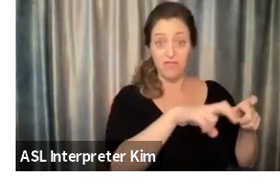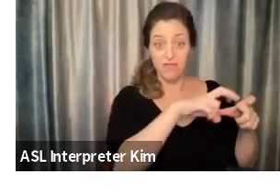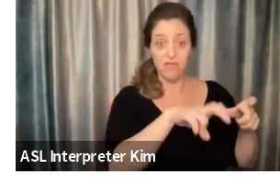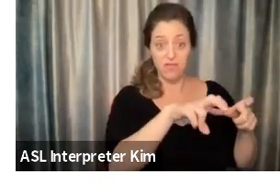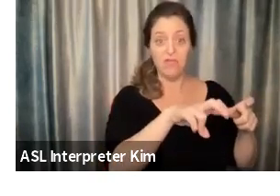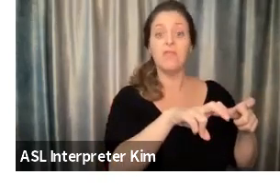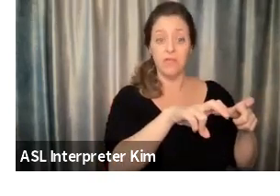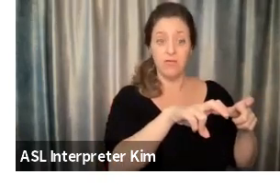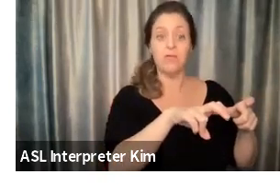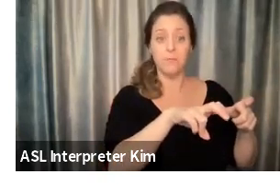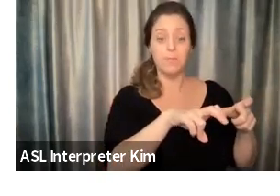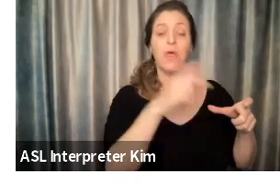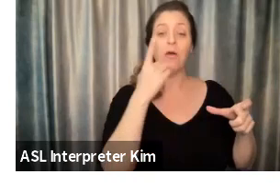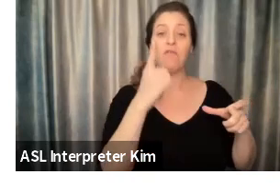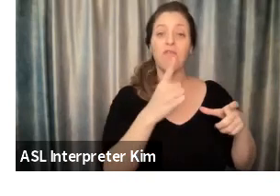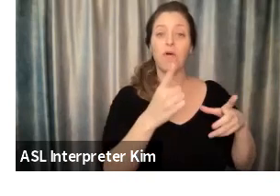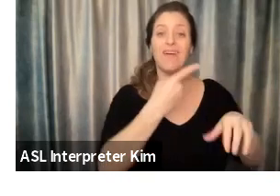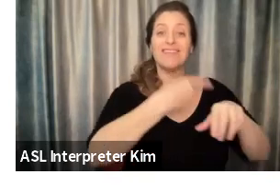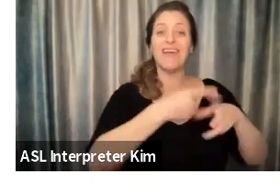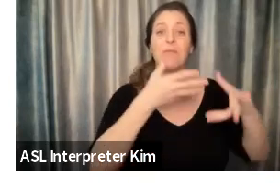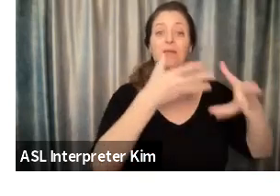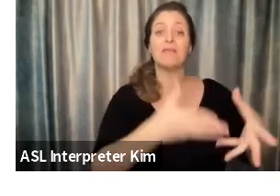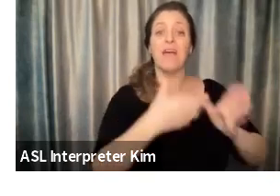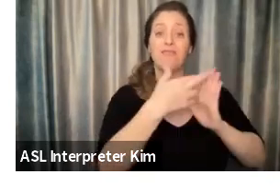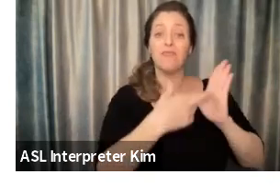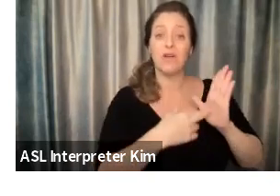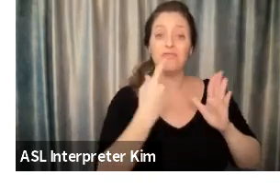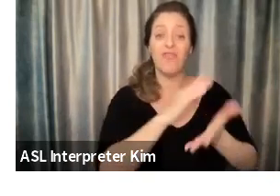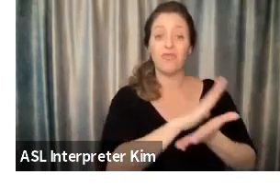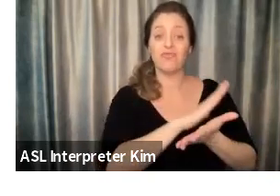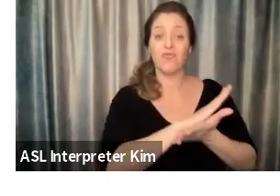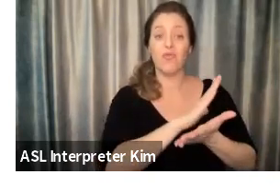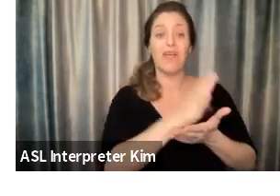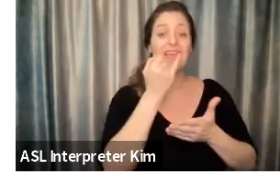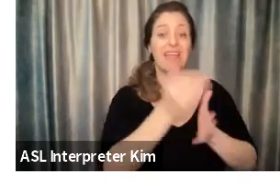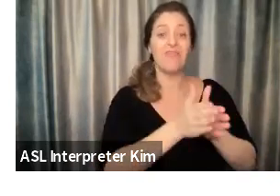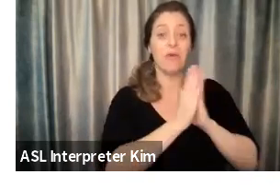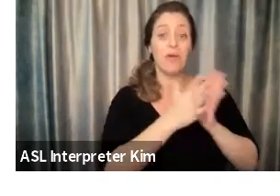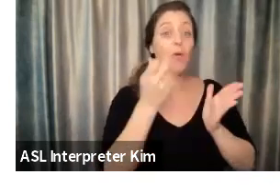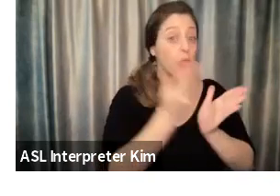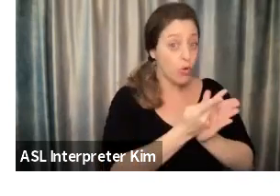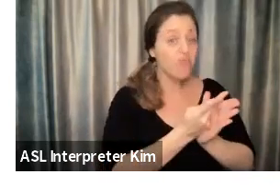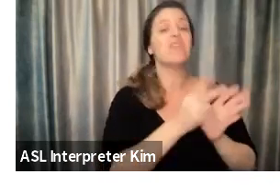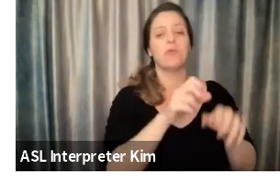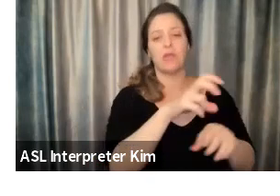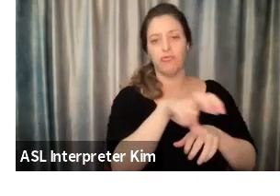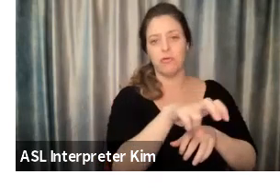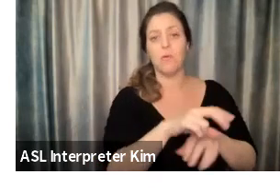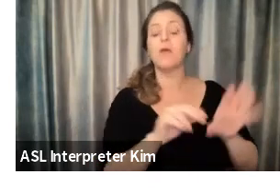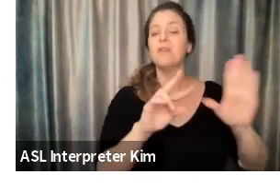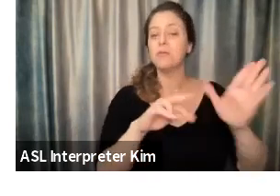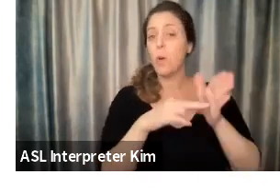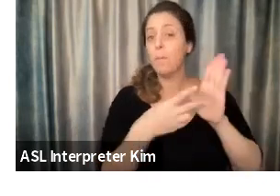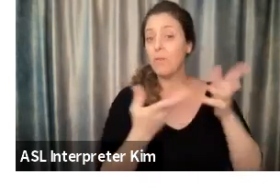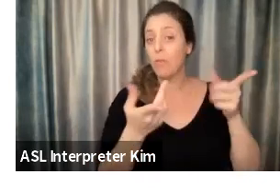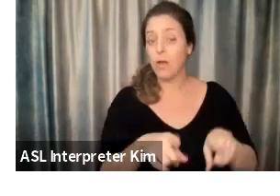the child is enrolled in the school requested, as long as the request was approved. So if you already submitted